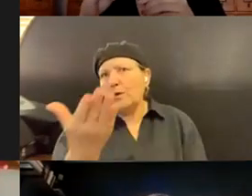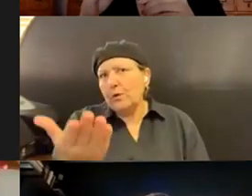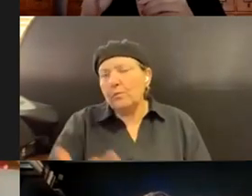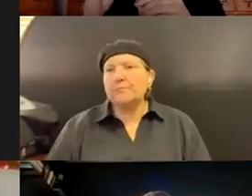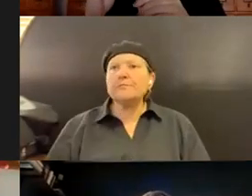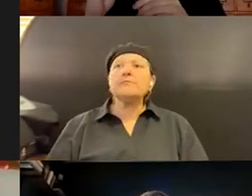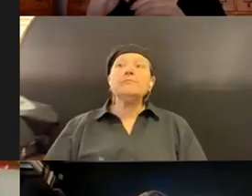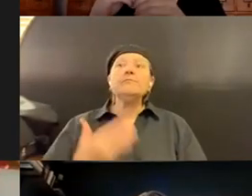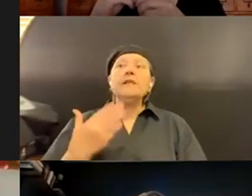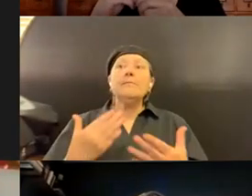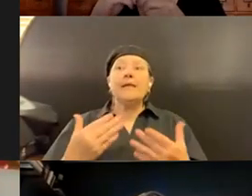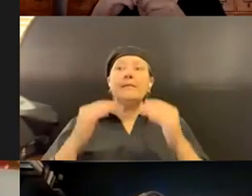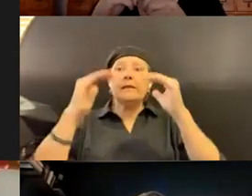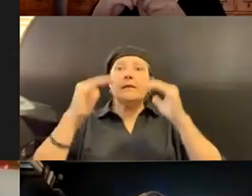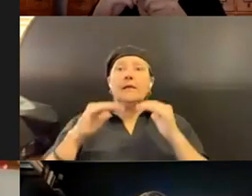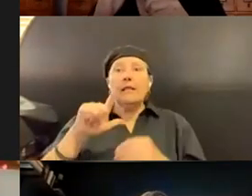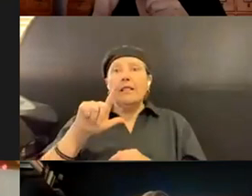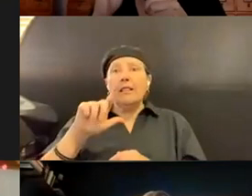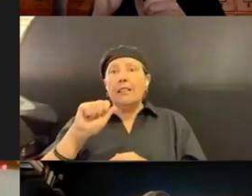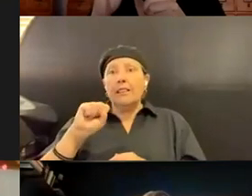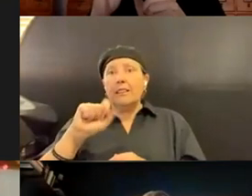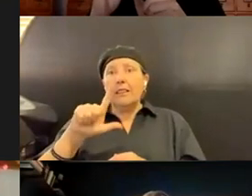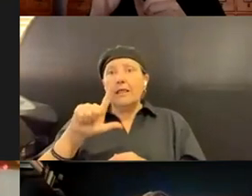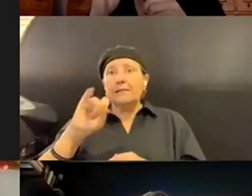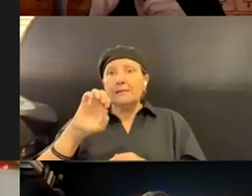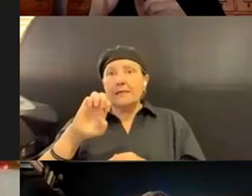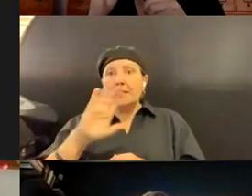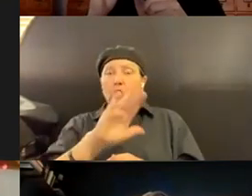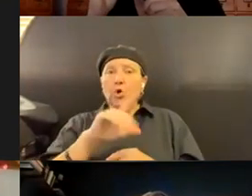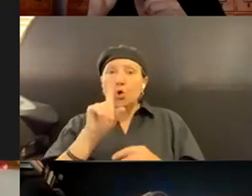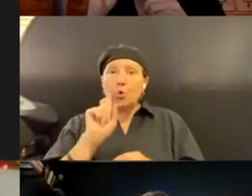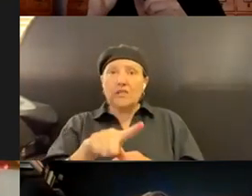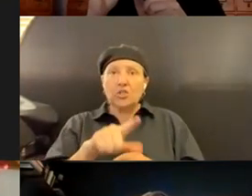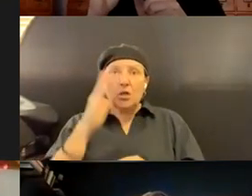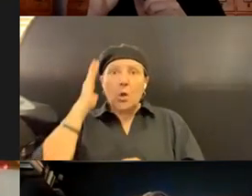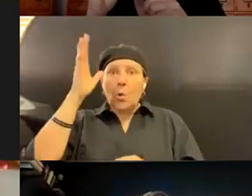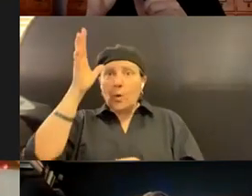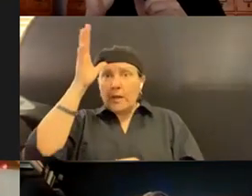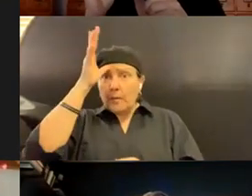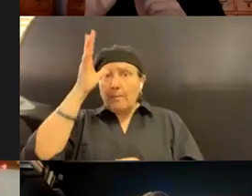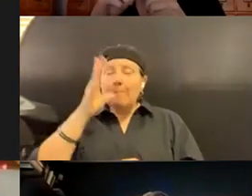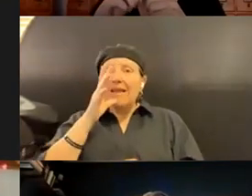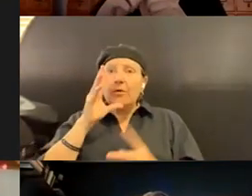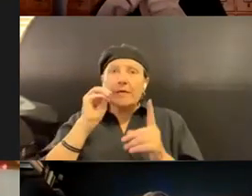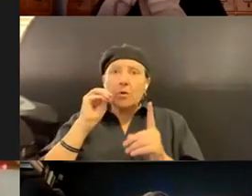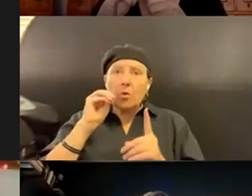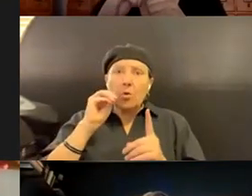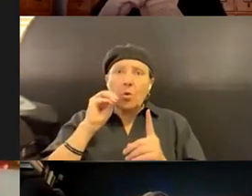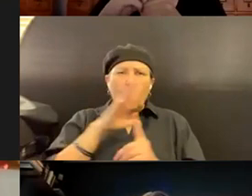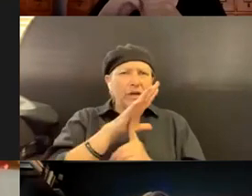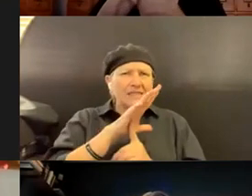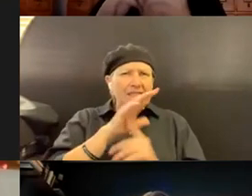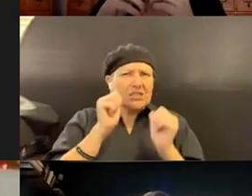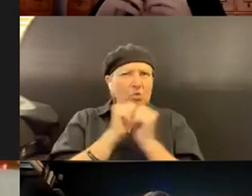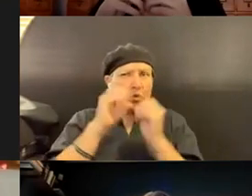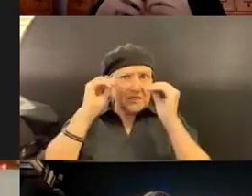to Leslie's question. Will parent orientations with teachers be recorded? That can be something that you can request, especially if you can't